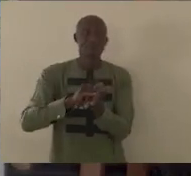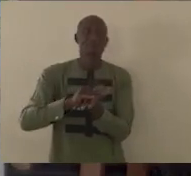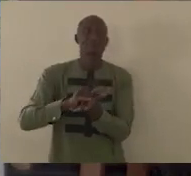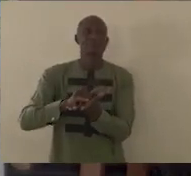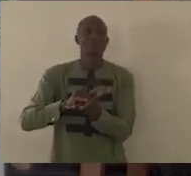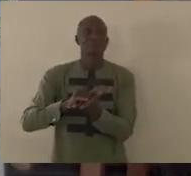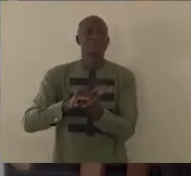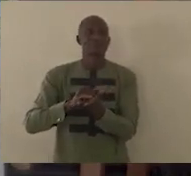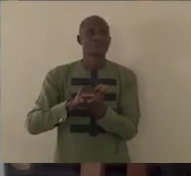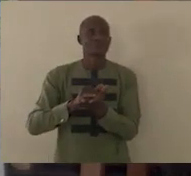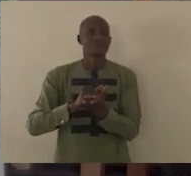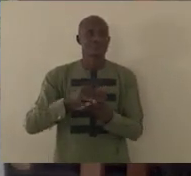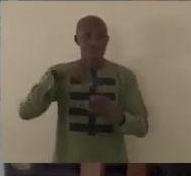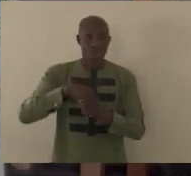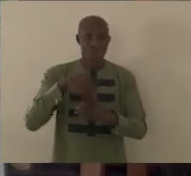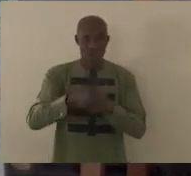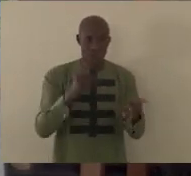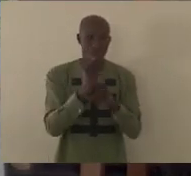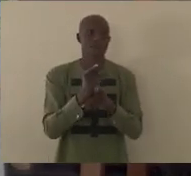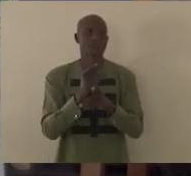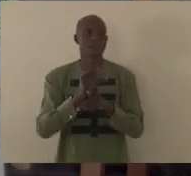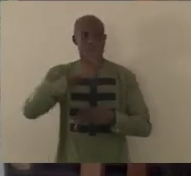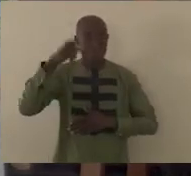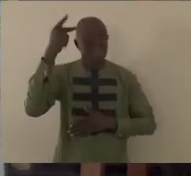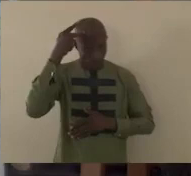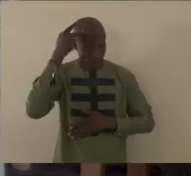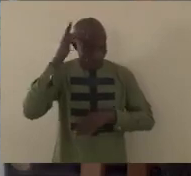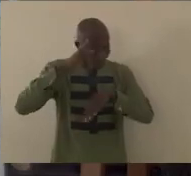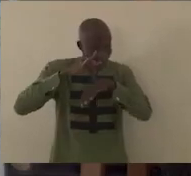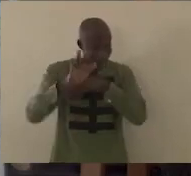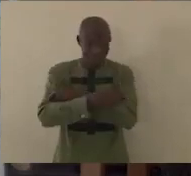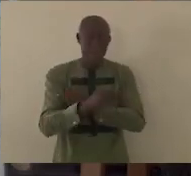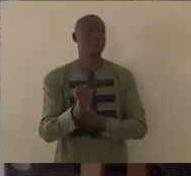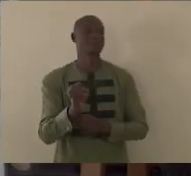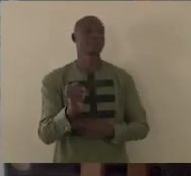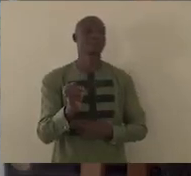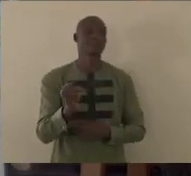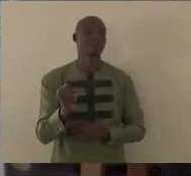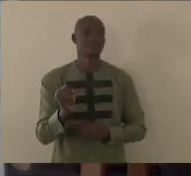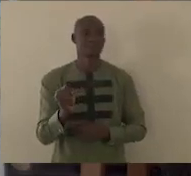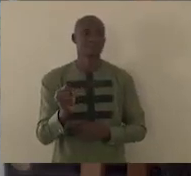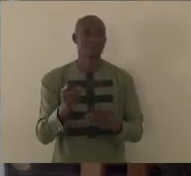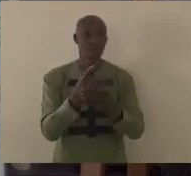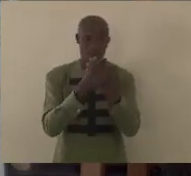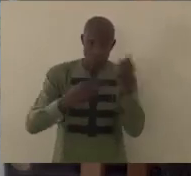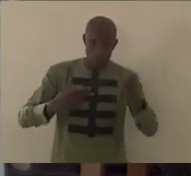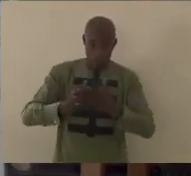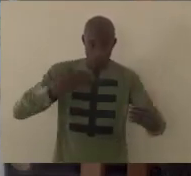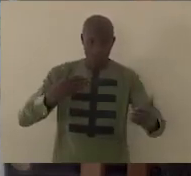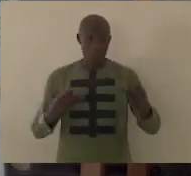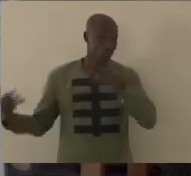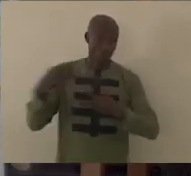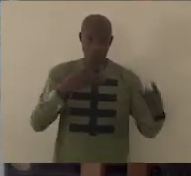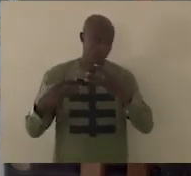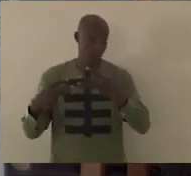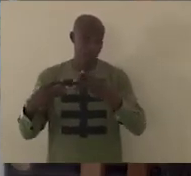that in the kind of politics that he was involved in the early days, there was, that is, both before the war and even